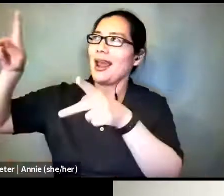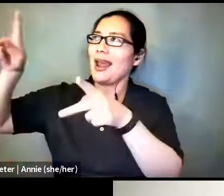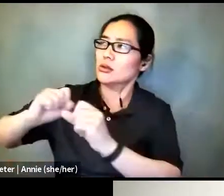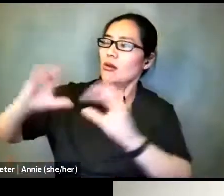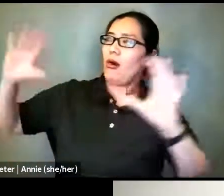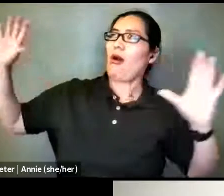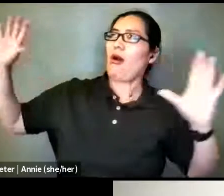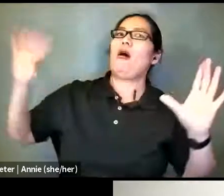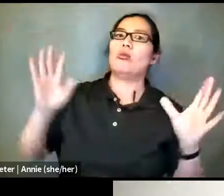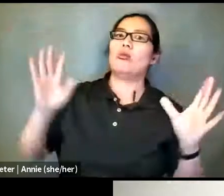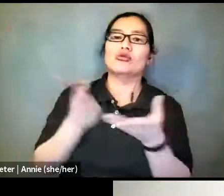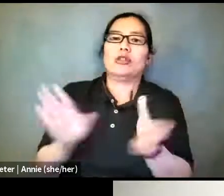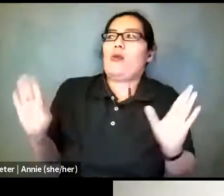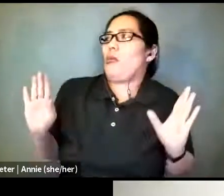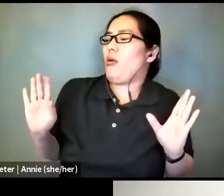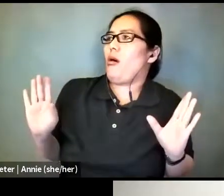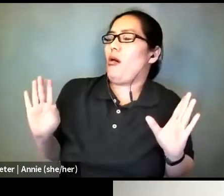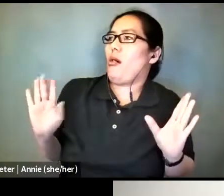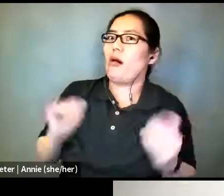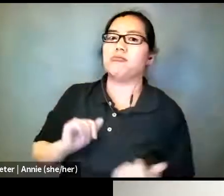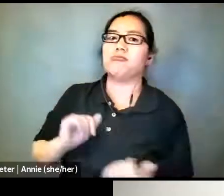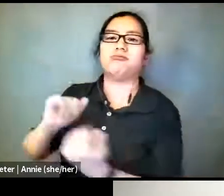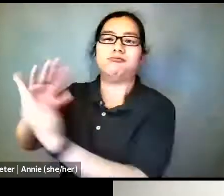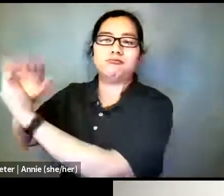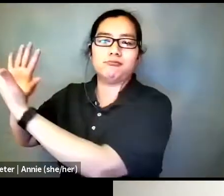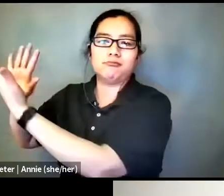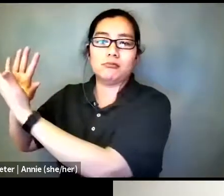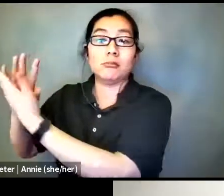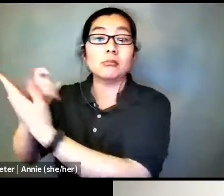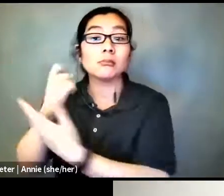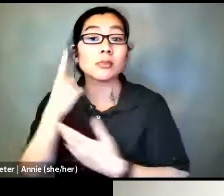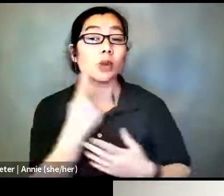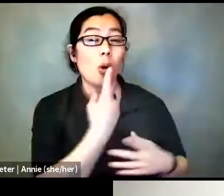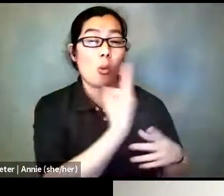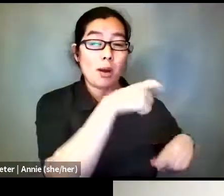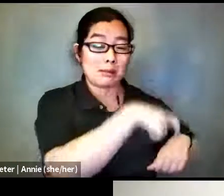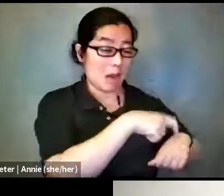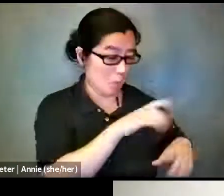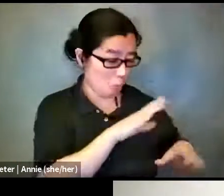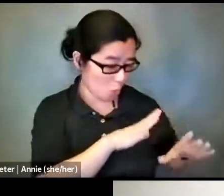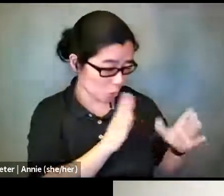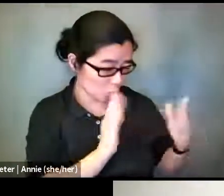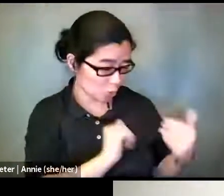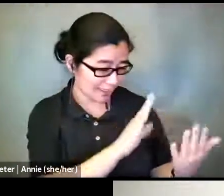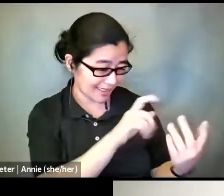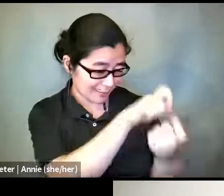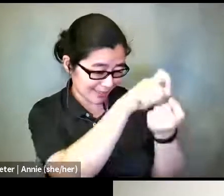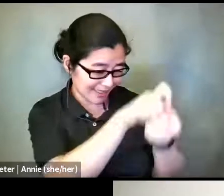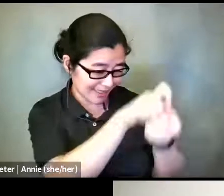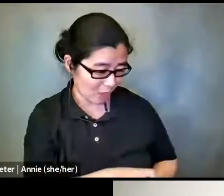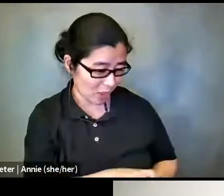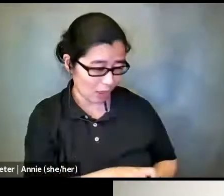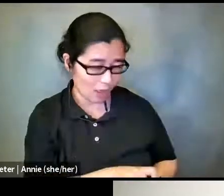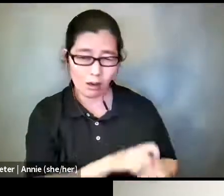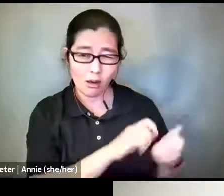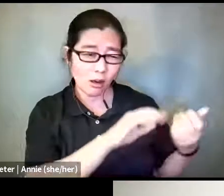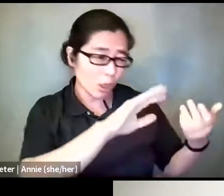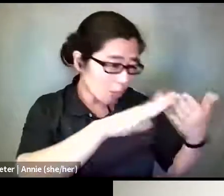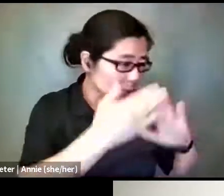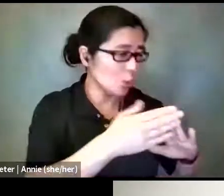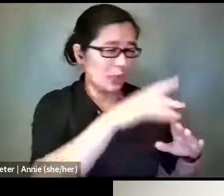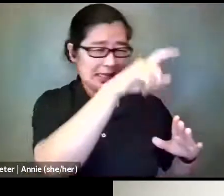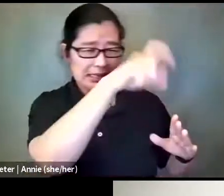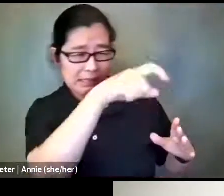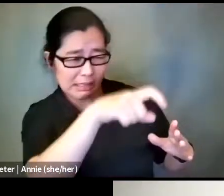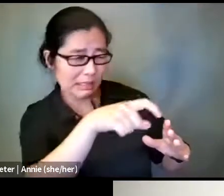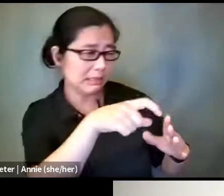this work, we can be addressing the specific needs in this moment, and also building for a